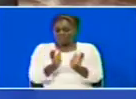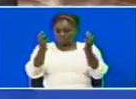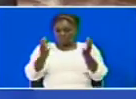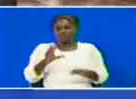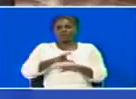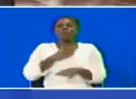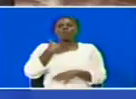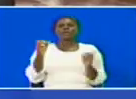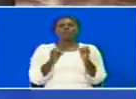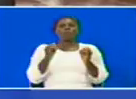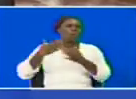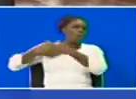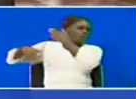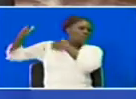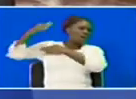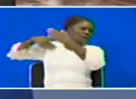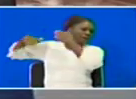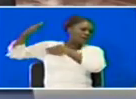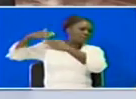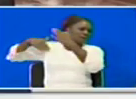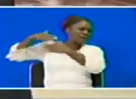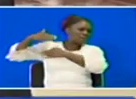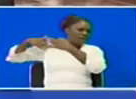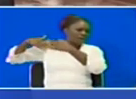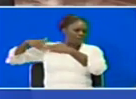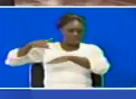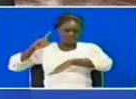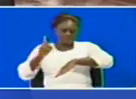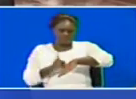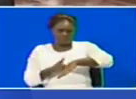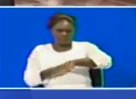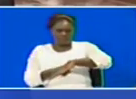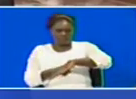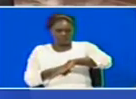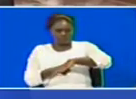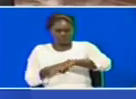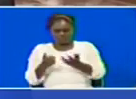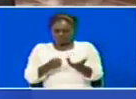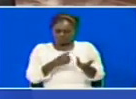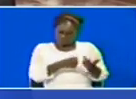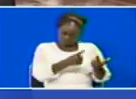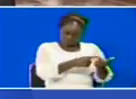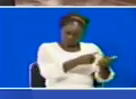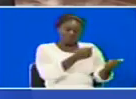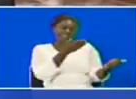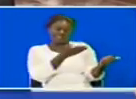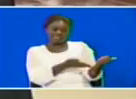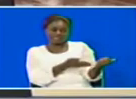do not want to go back to the era when Joseph Stalin